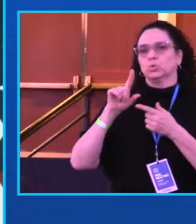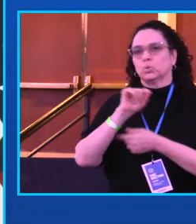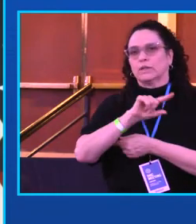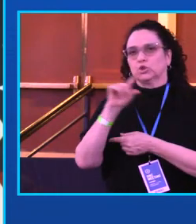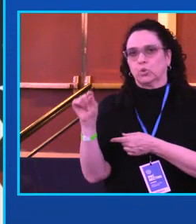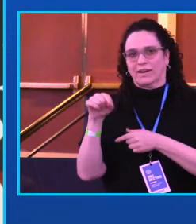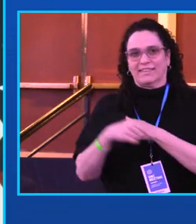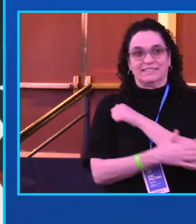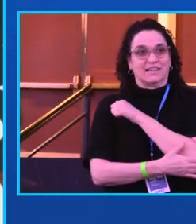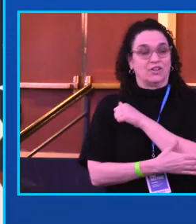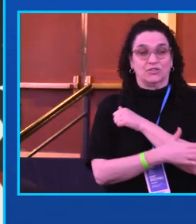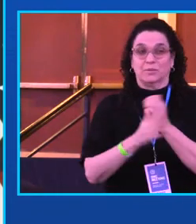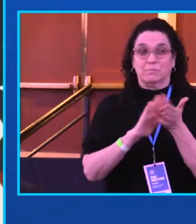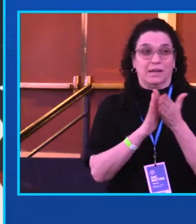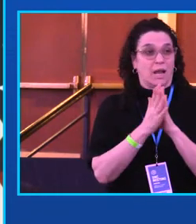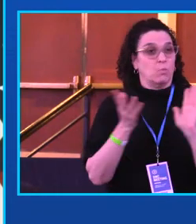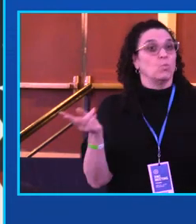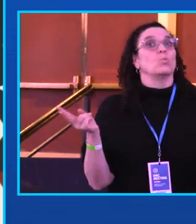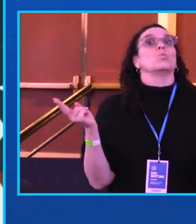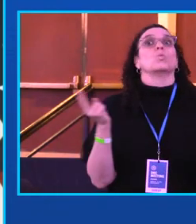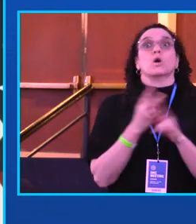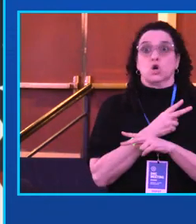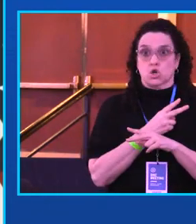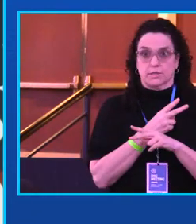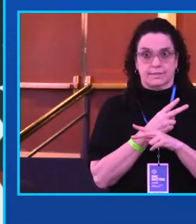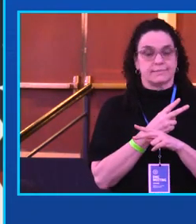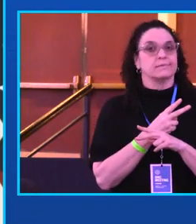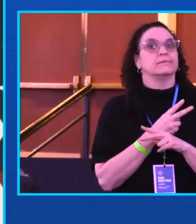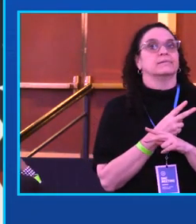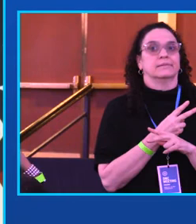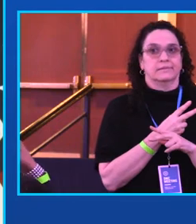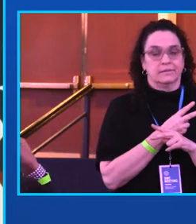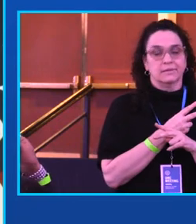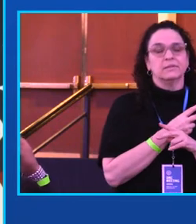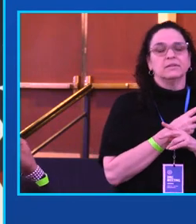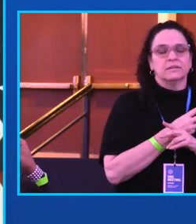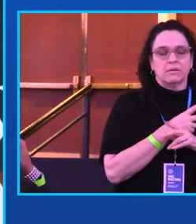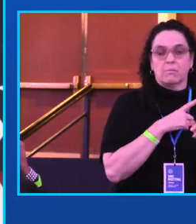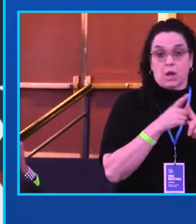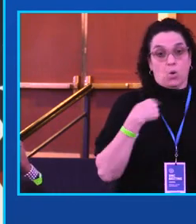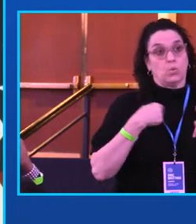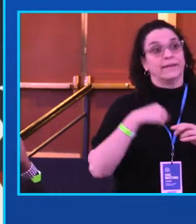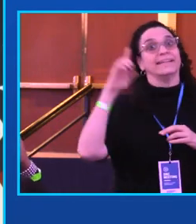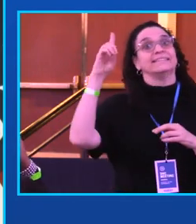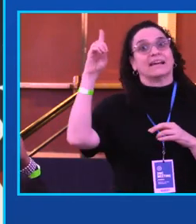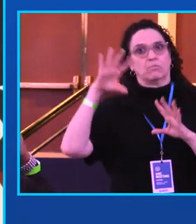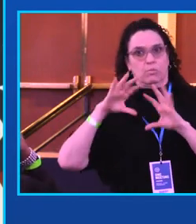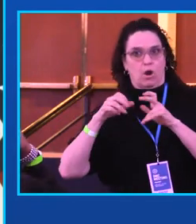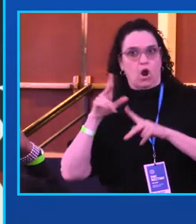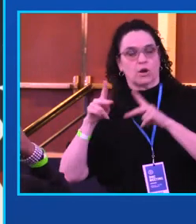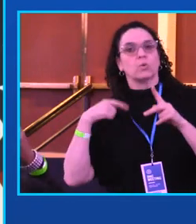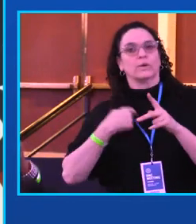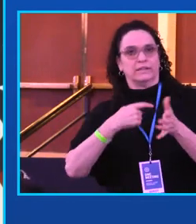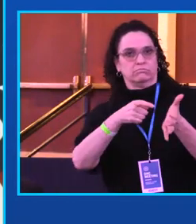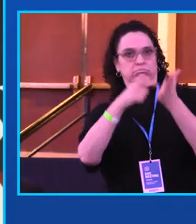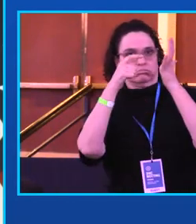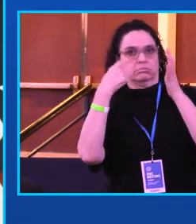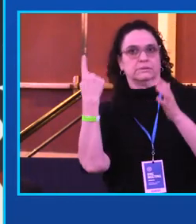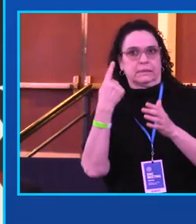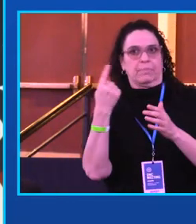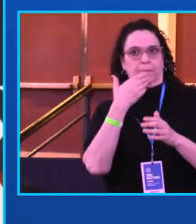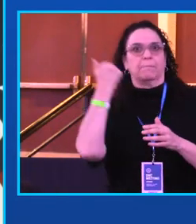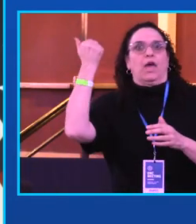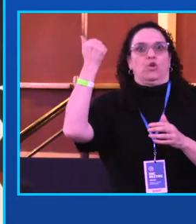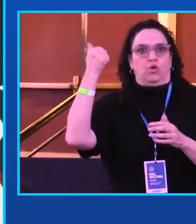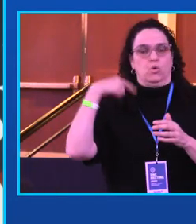become the worst of its past. But we, the Democratic Party, demanded something better, a